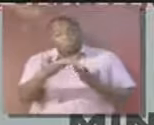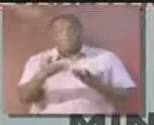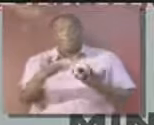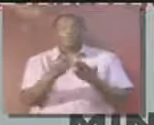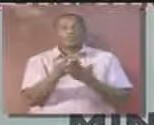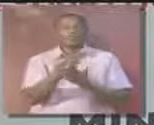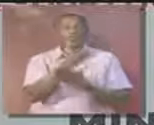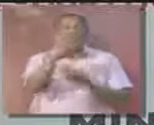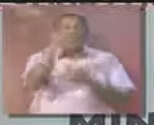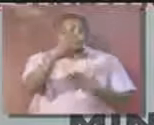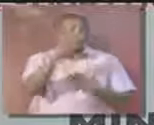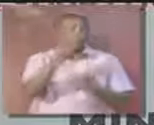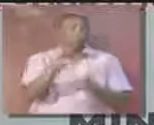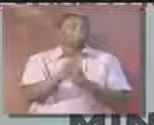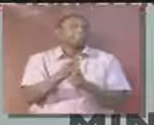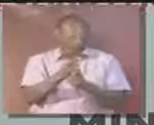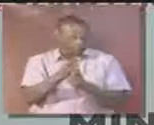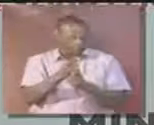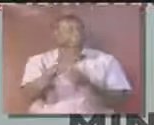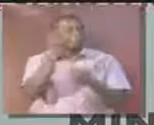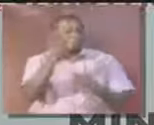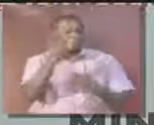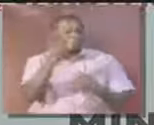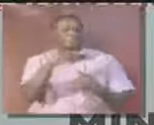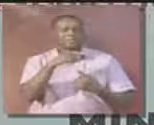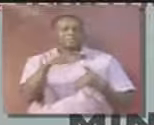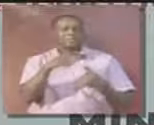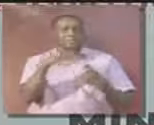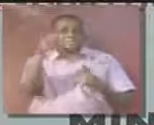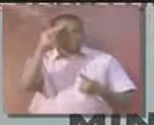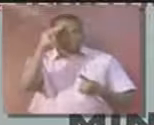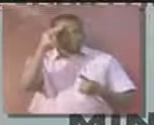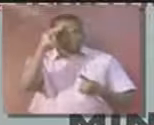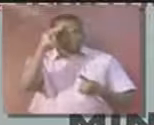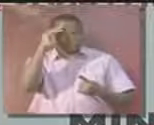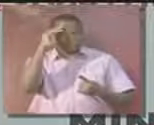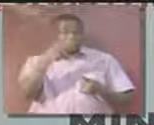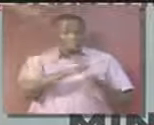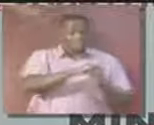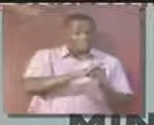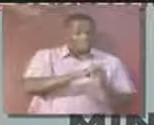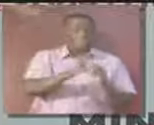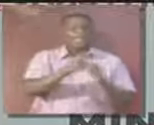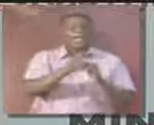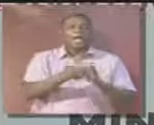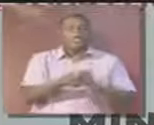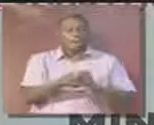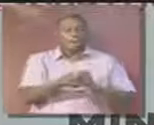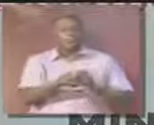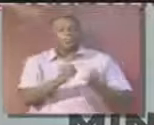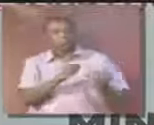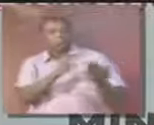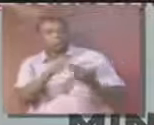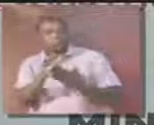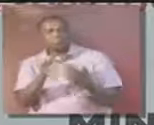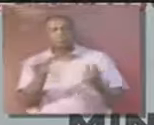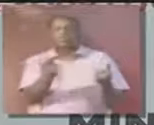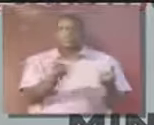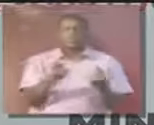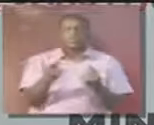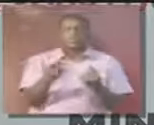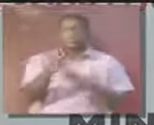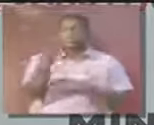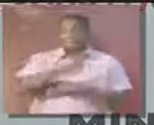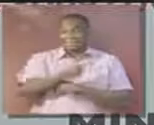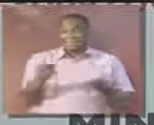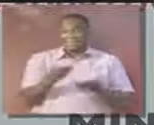and accurate information on the Ministry's COVID-19 response. Today we have with us the Honorable Terence